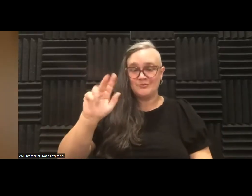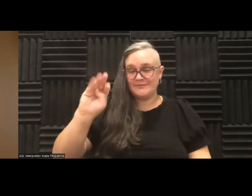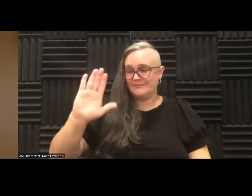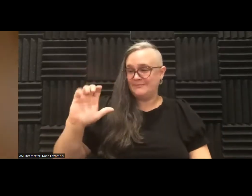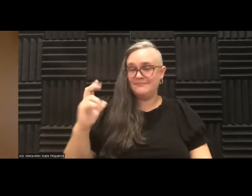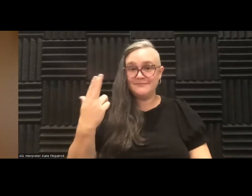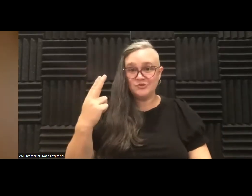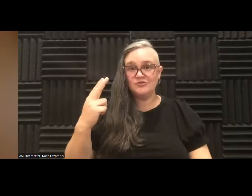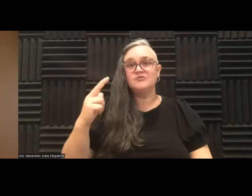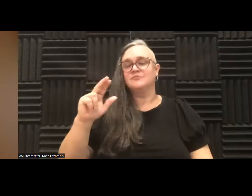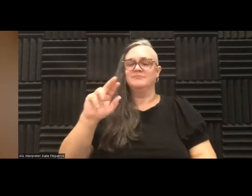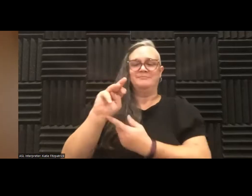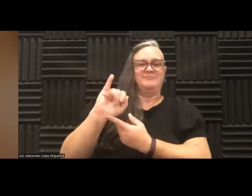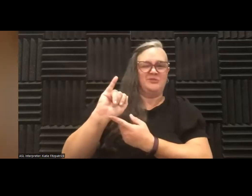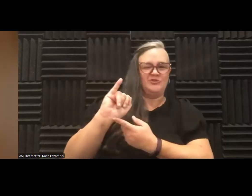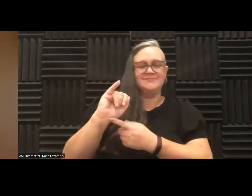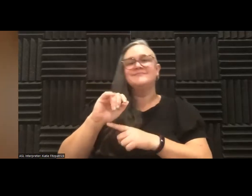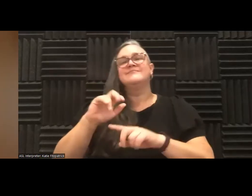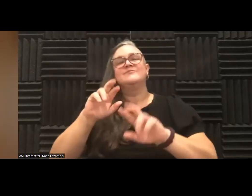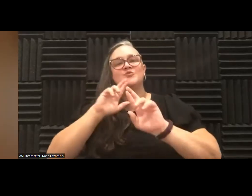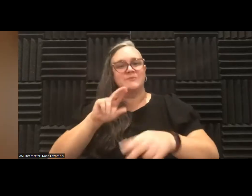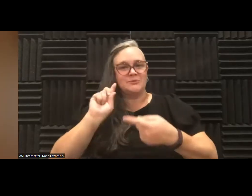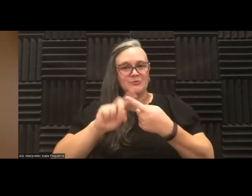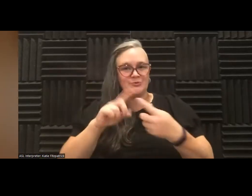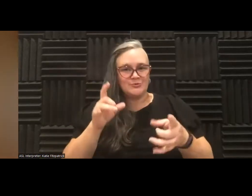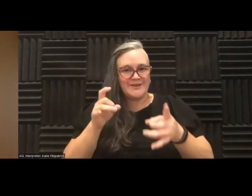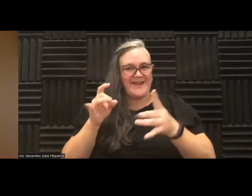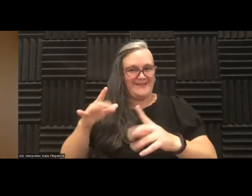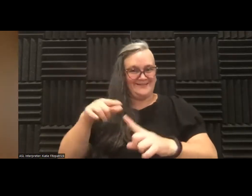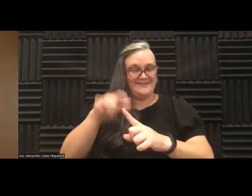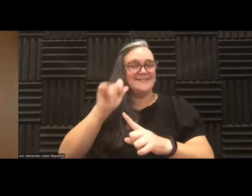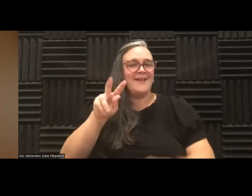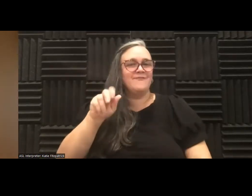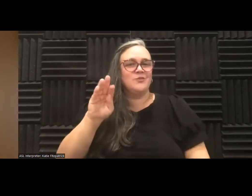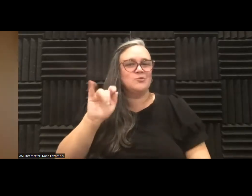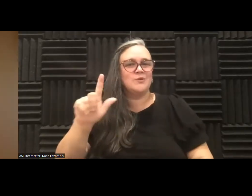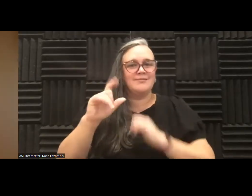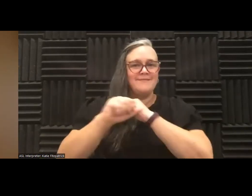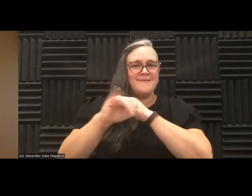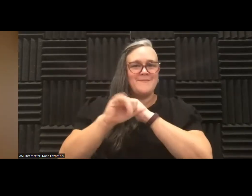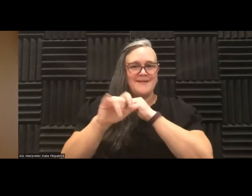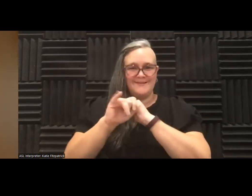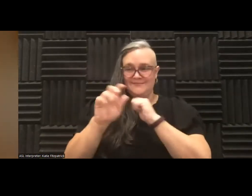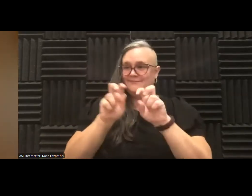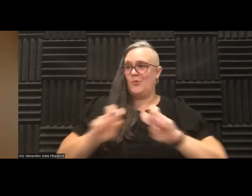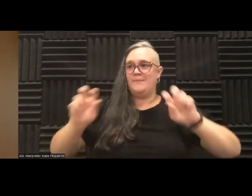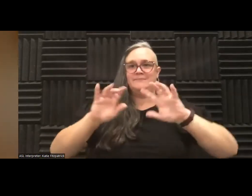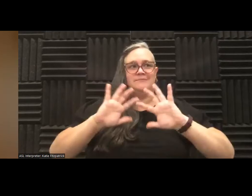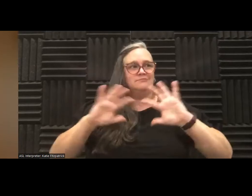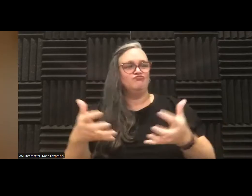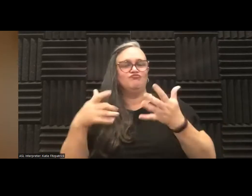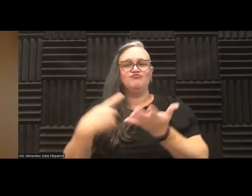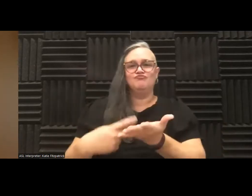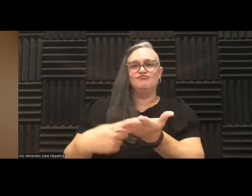Michigan, spelled MI, Response to Hate virtual campaign forums. We will have a new installment every